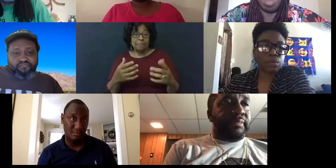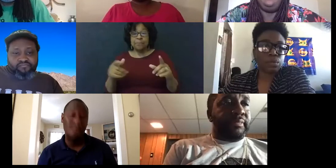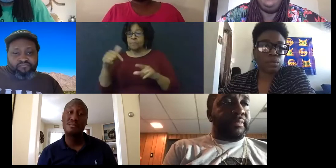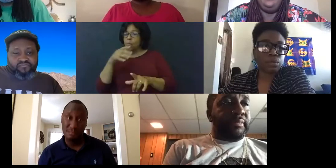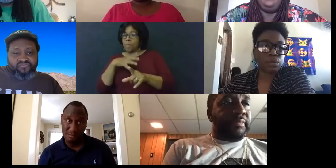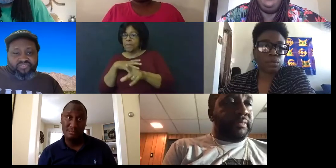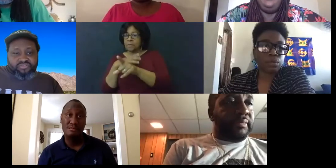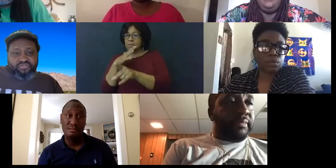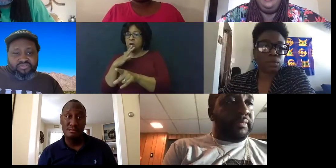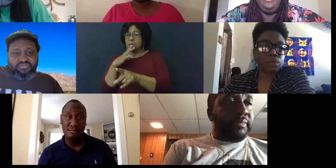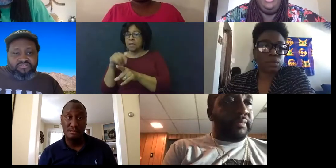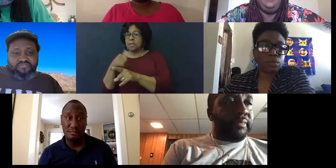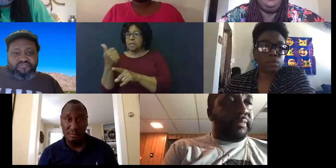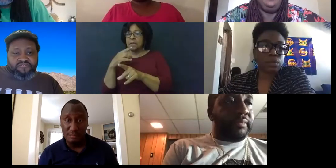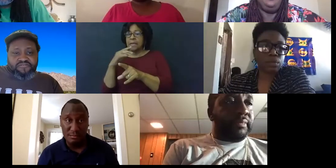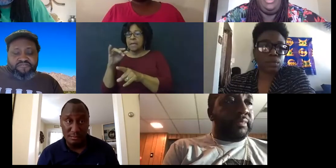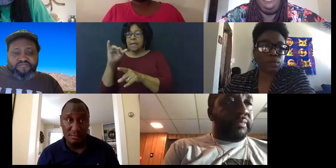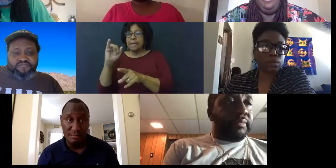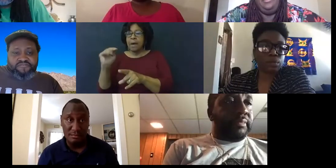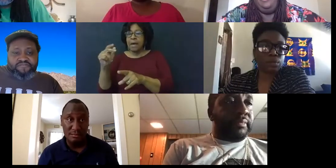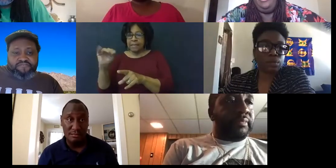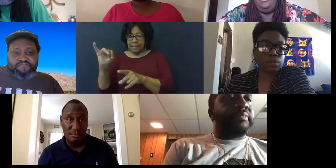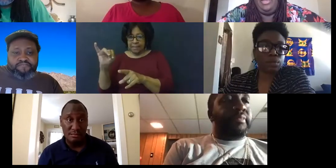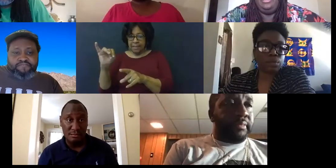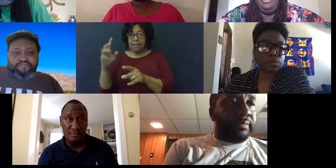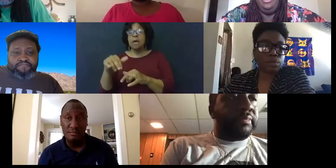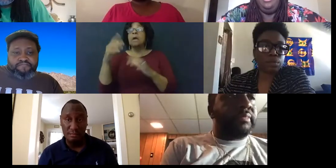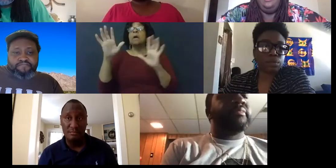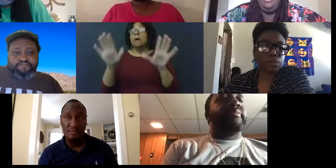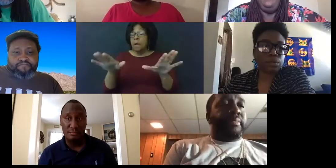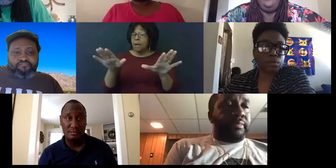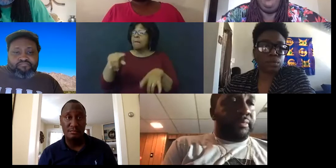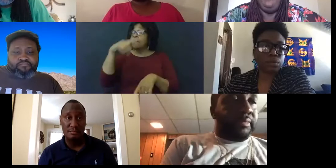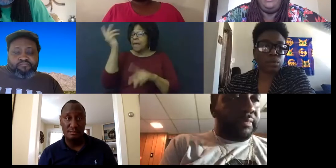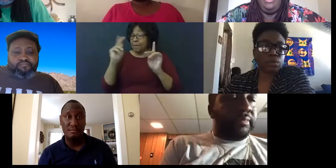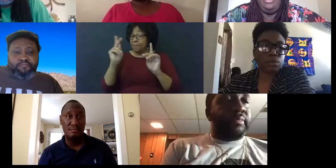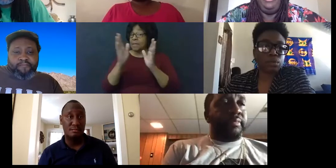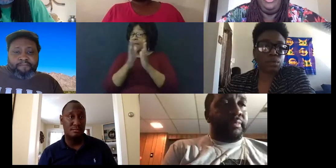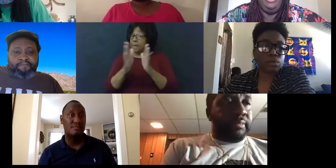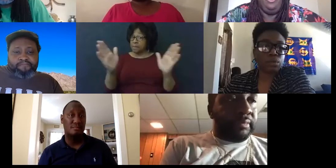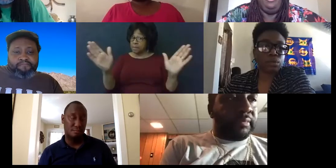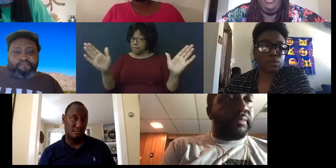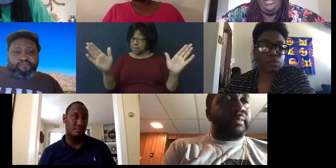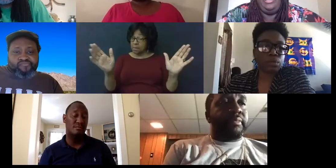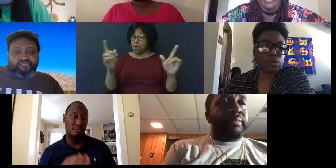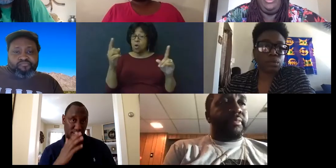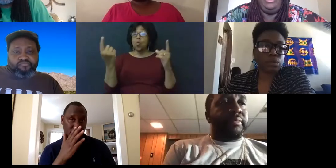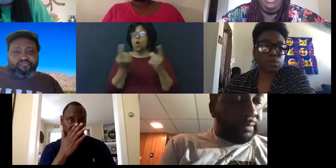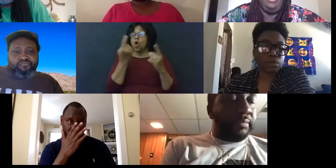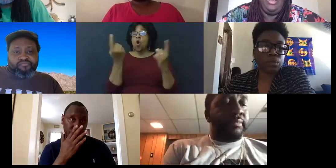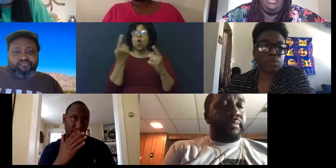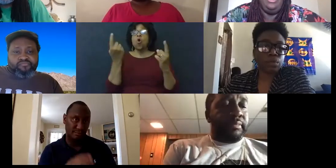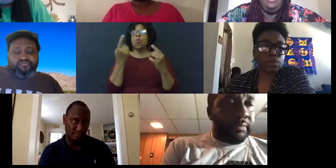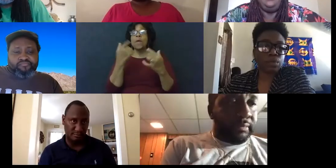too, there's a certain issue when it comes to Black people in public space. Like, we are always seen as infringing upon whiteness and